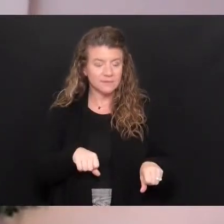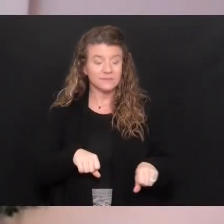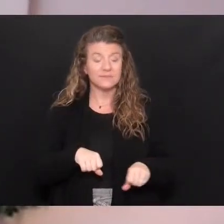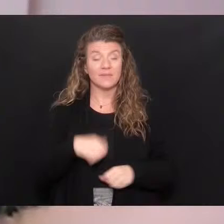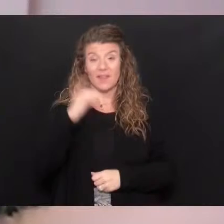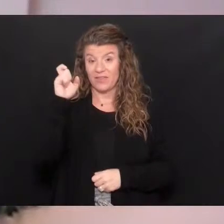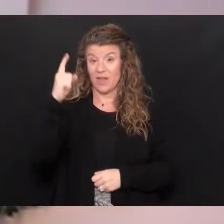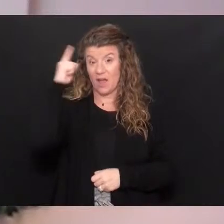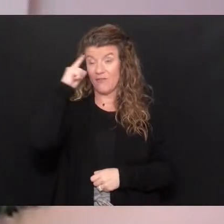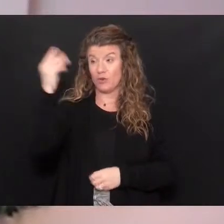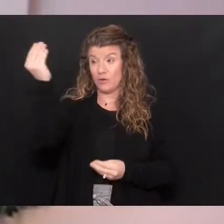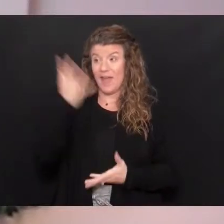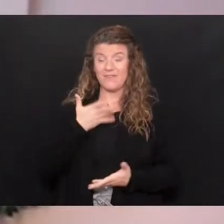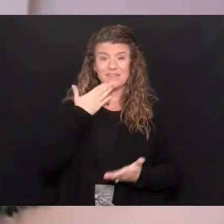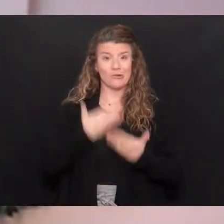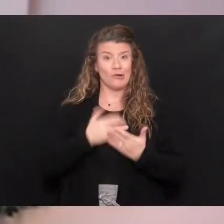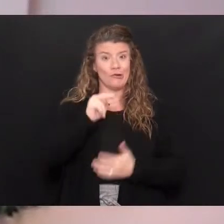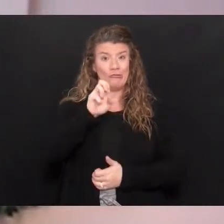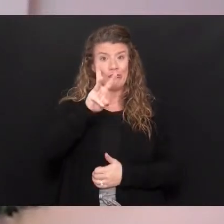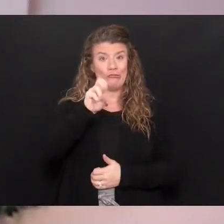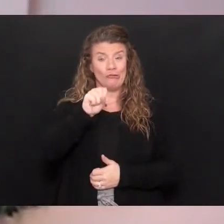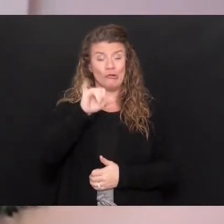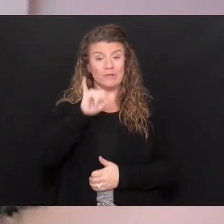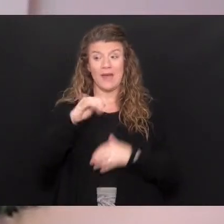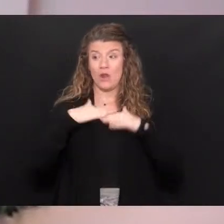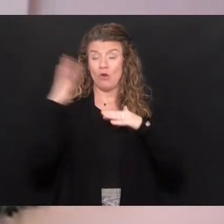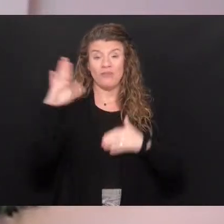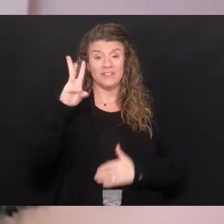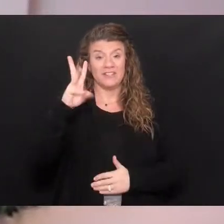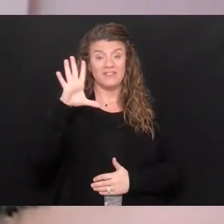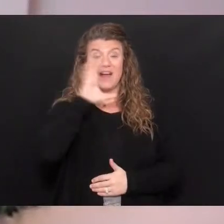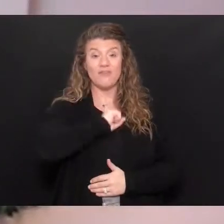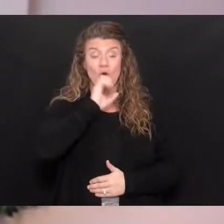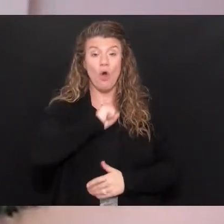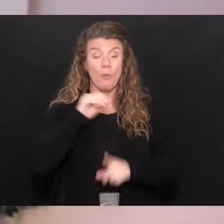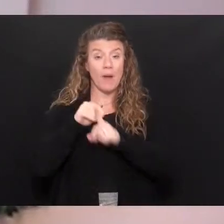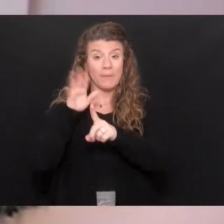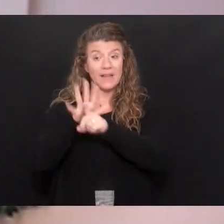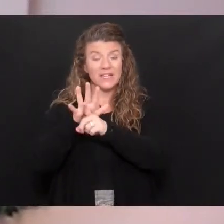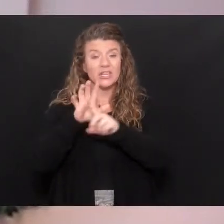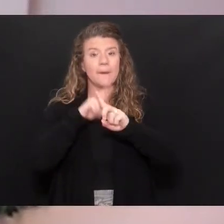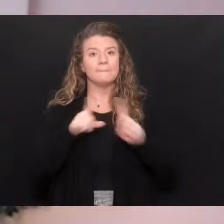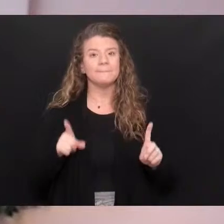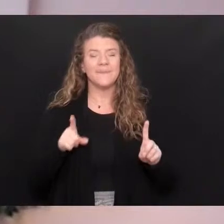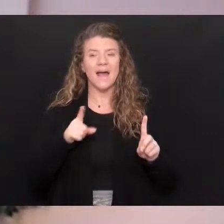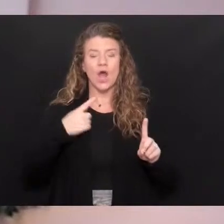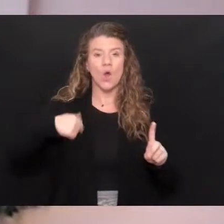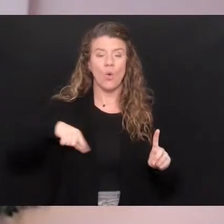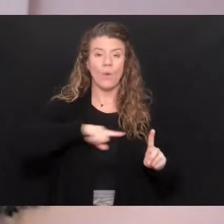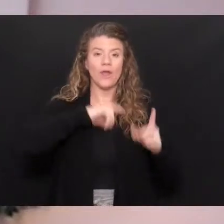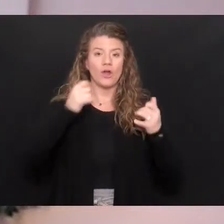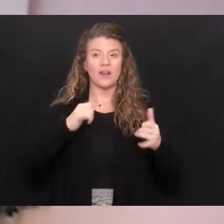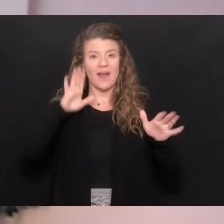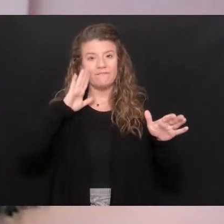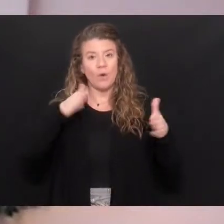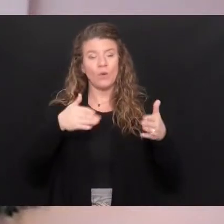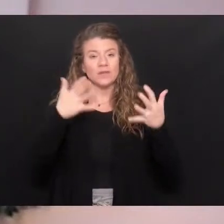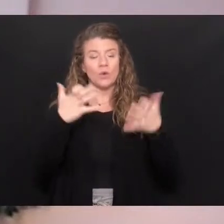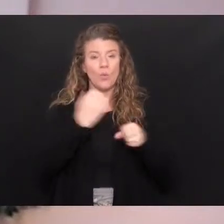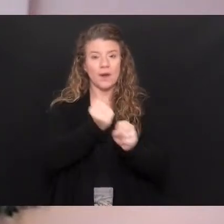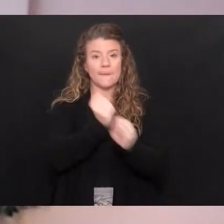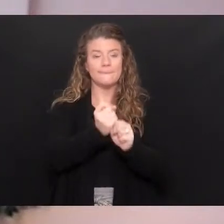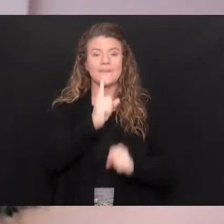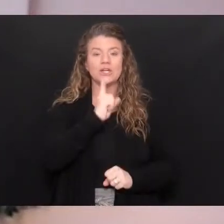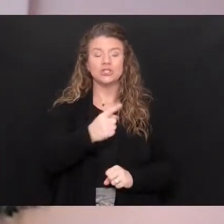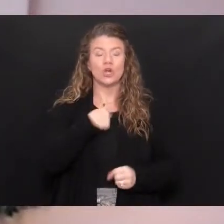news about our over 65-year-old population, but we all are very much focused at making sure that